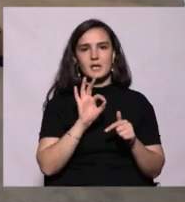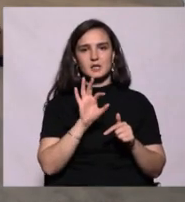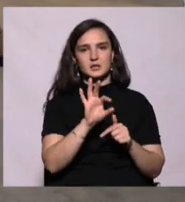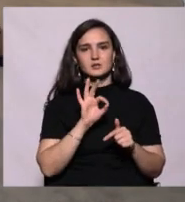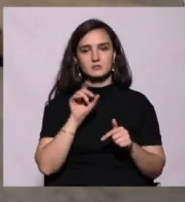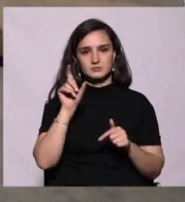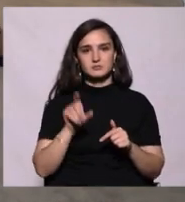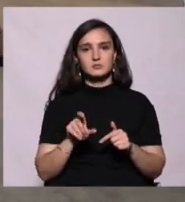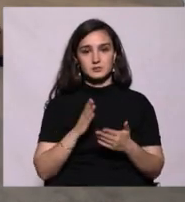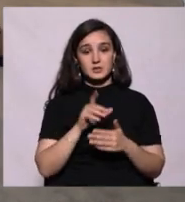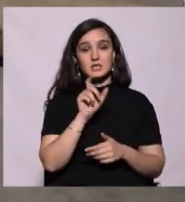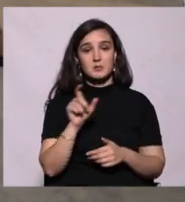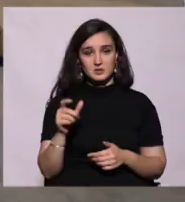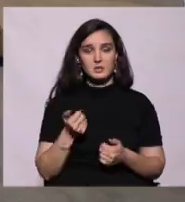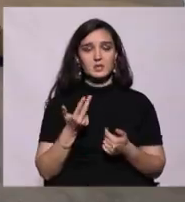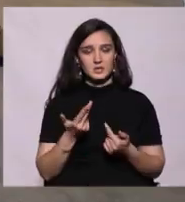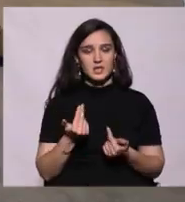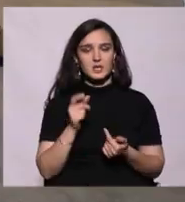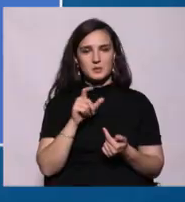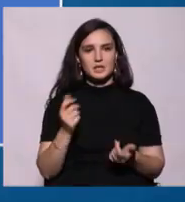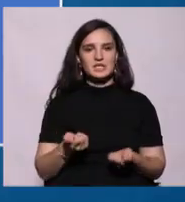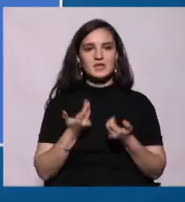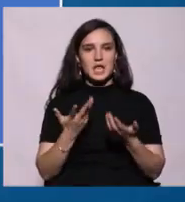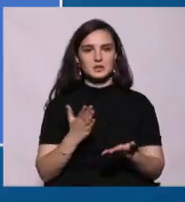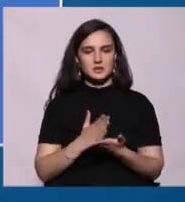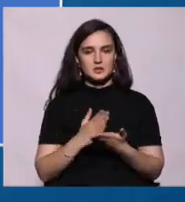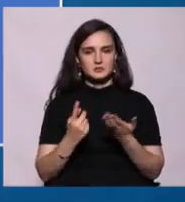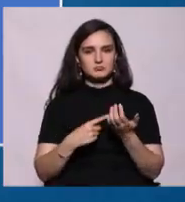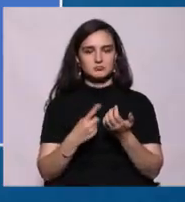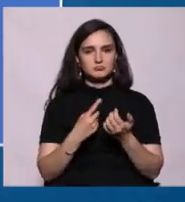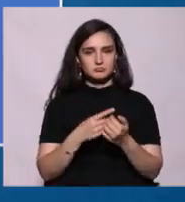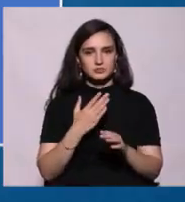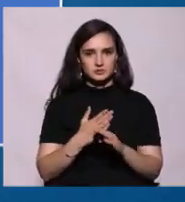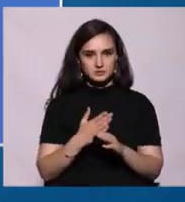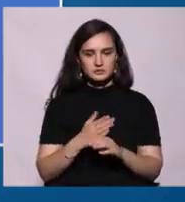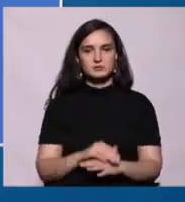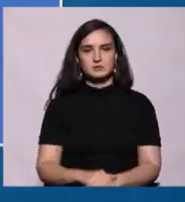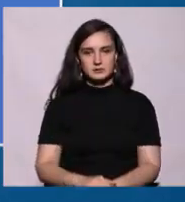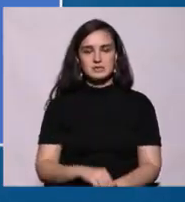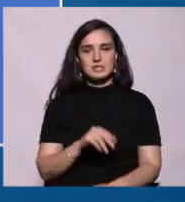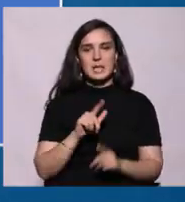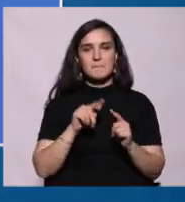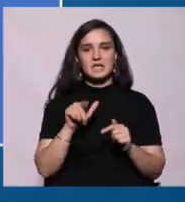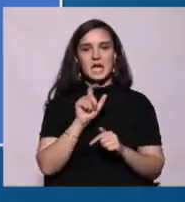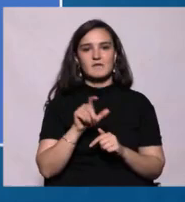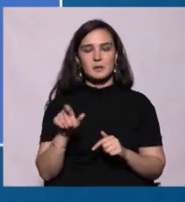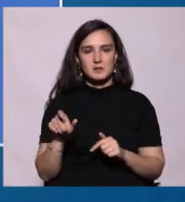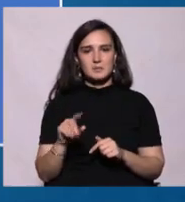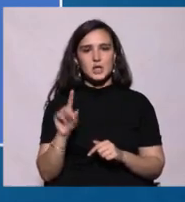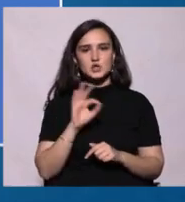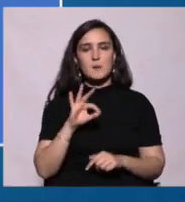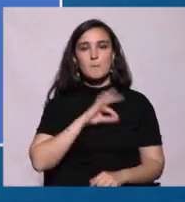and people are countable nouns. So employee, employees. What about